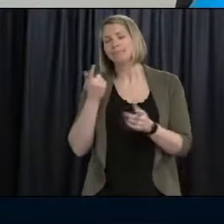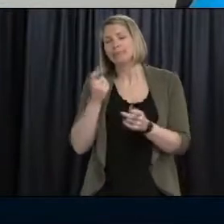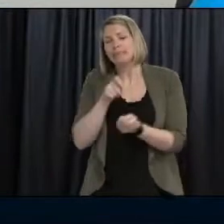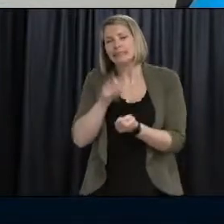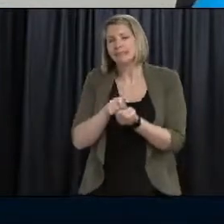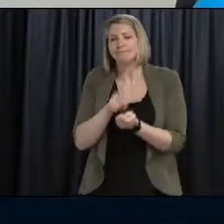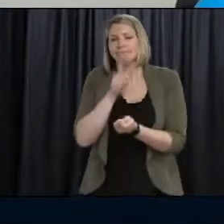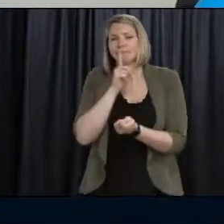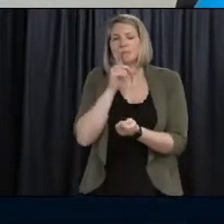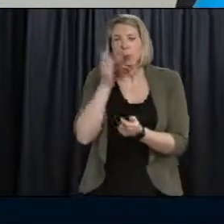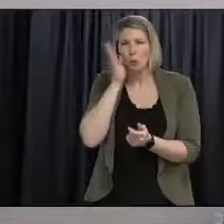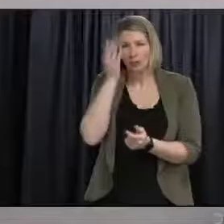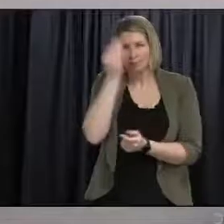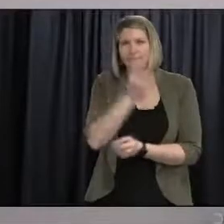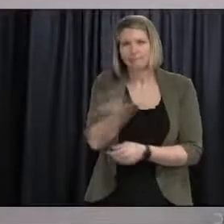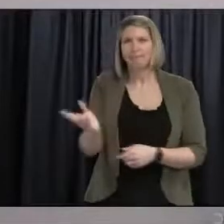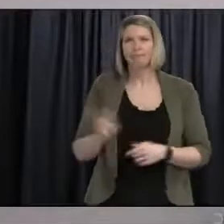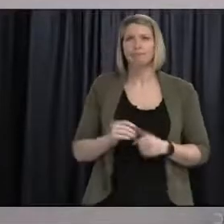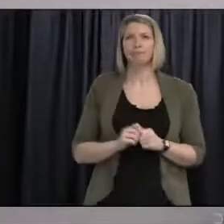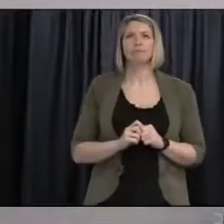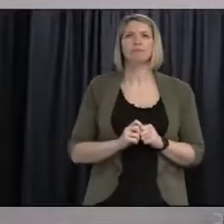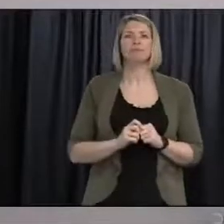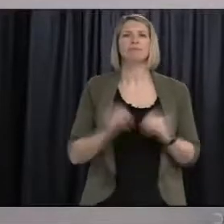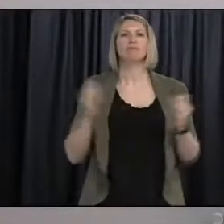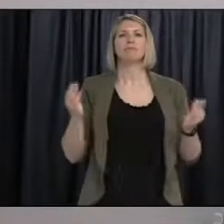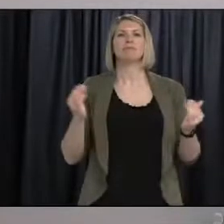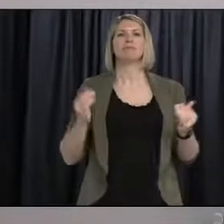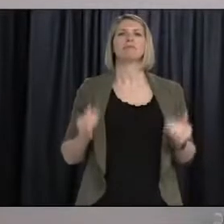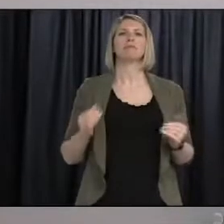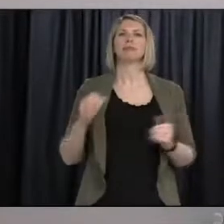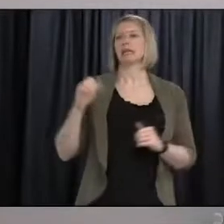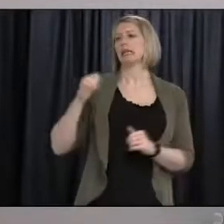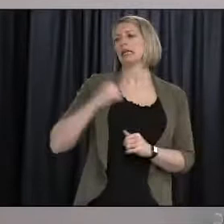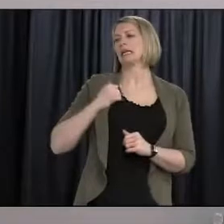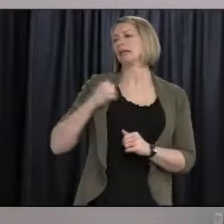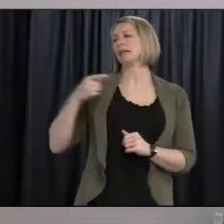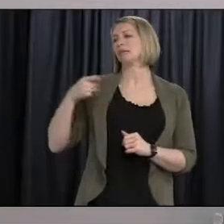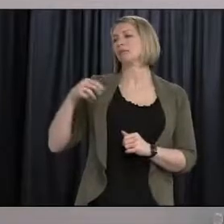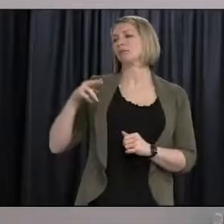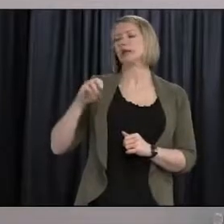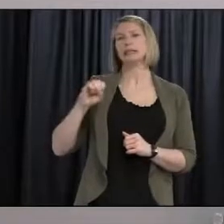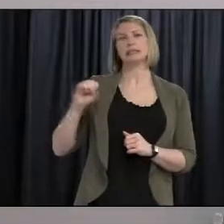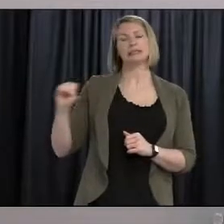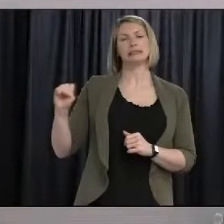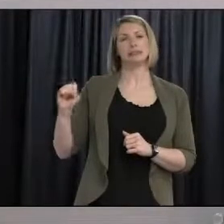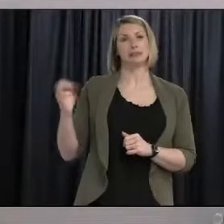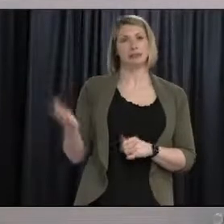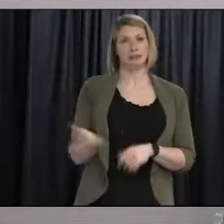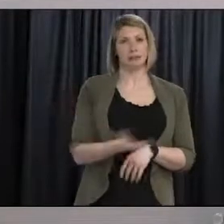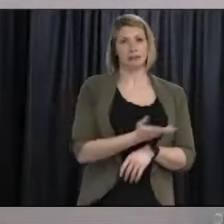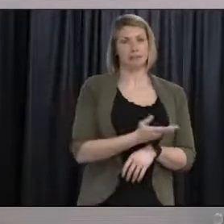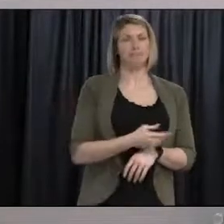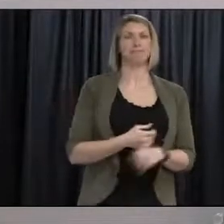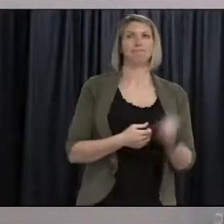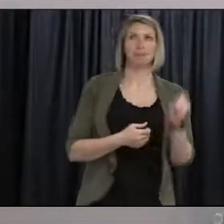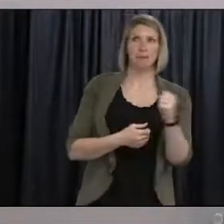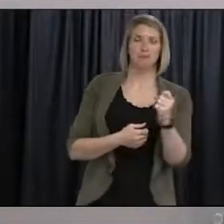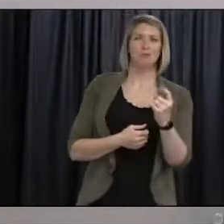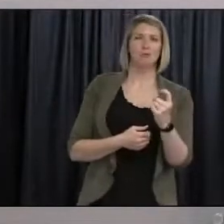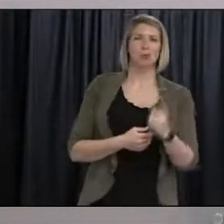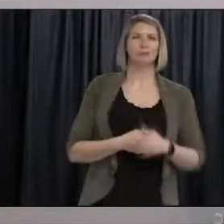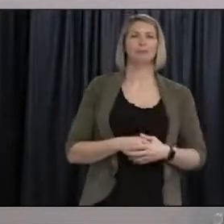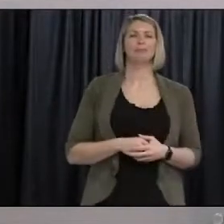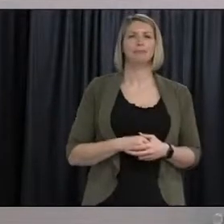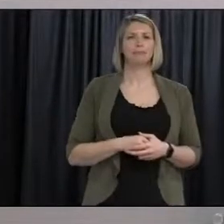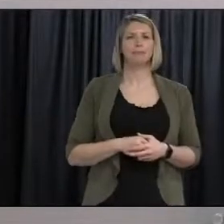Absolutely. Thank you. Sarah Smelly with the Canadian Press. Do you have a final question? Yes. Prince Edward